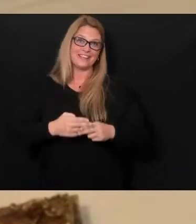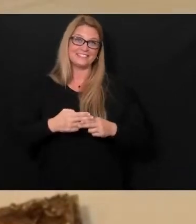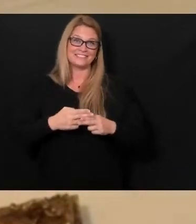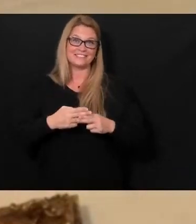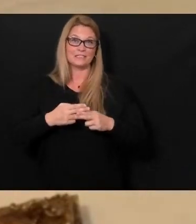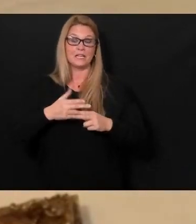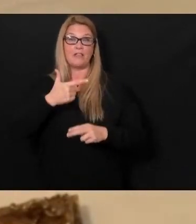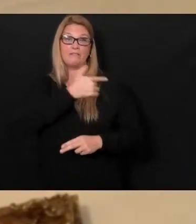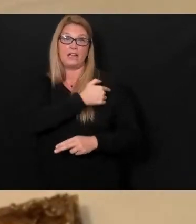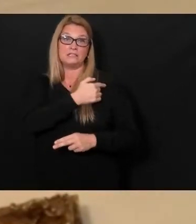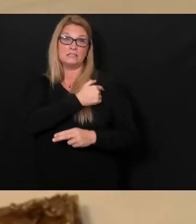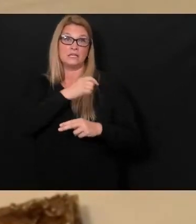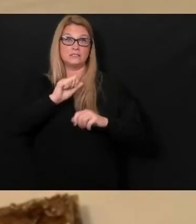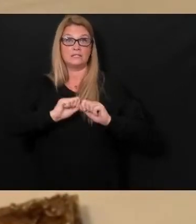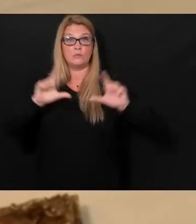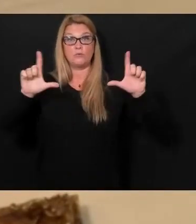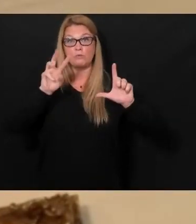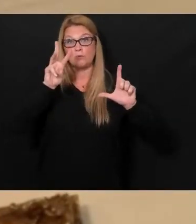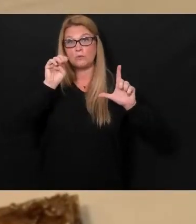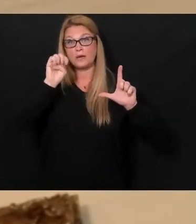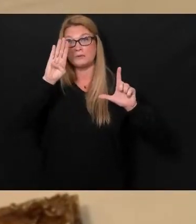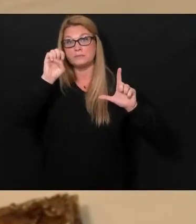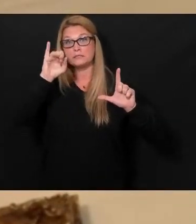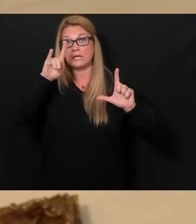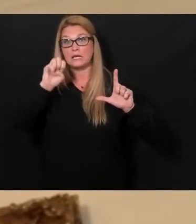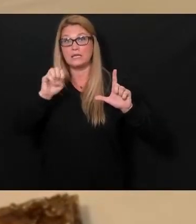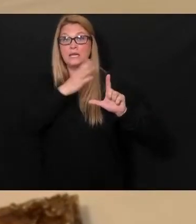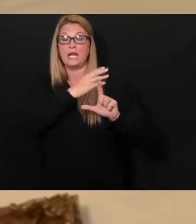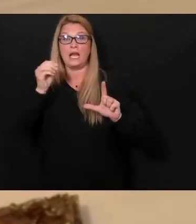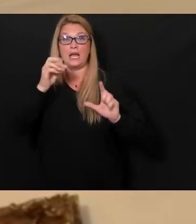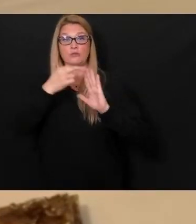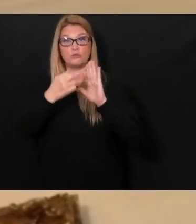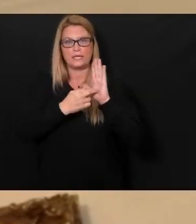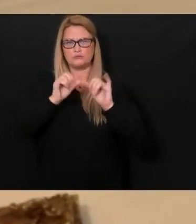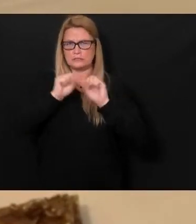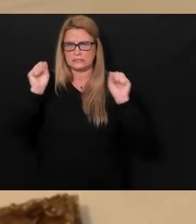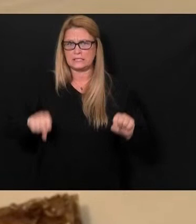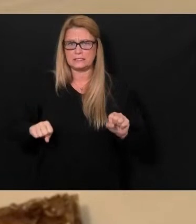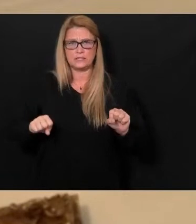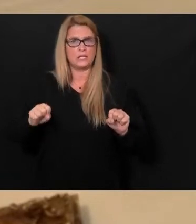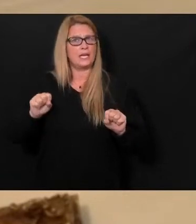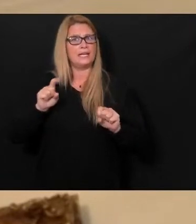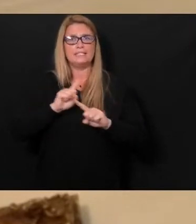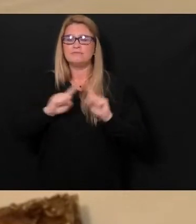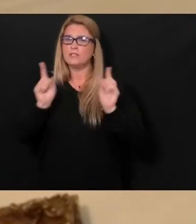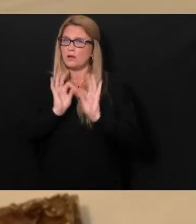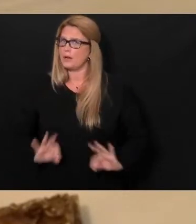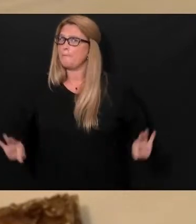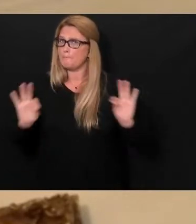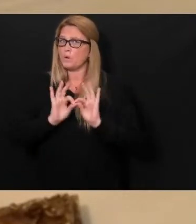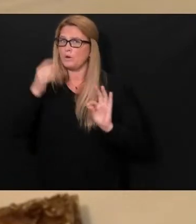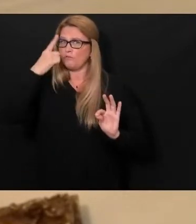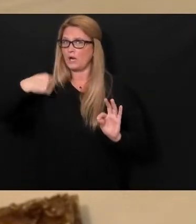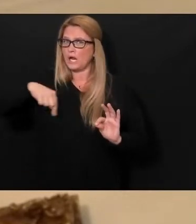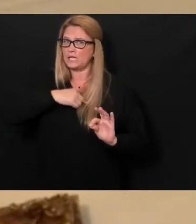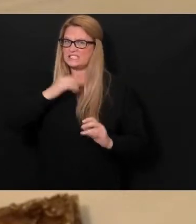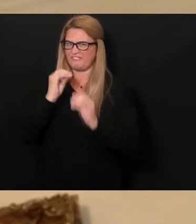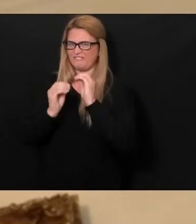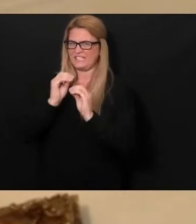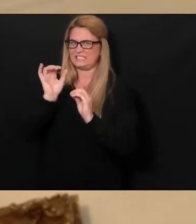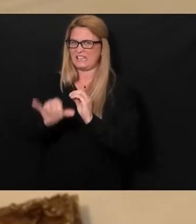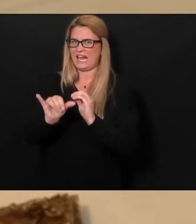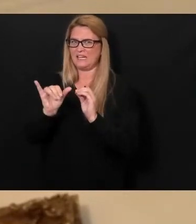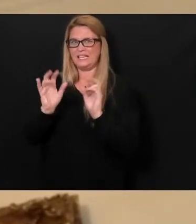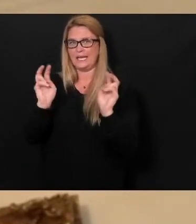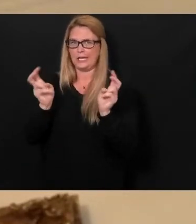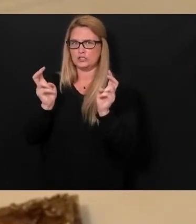vaccination system and the registration system. He was very adamant to us that we fix this problem. So as he mentioned,